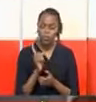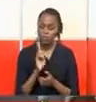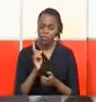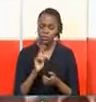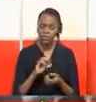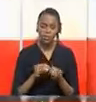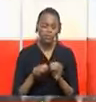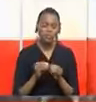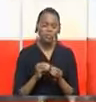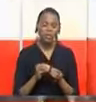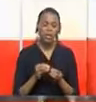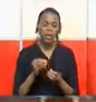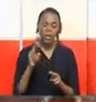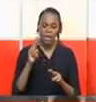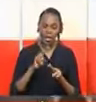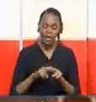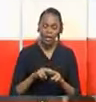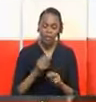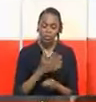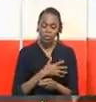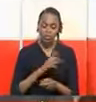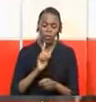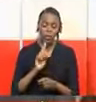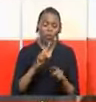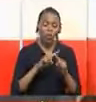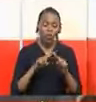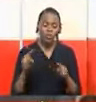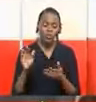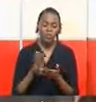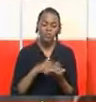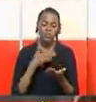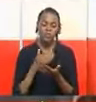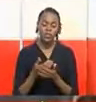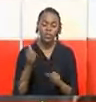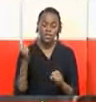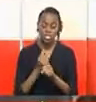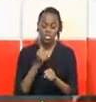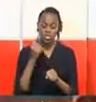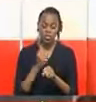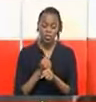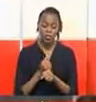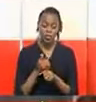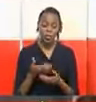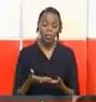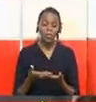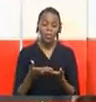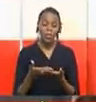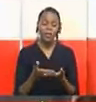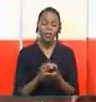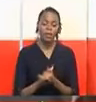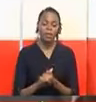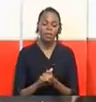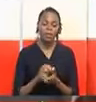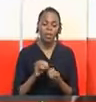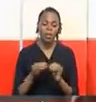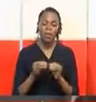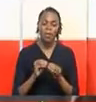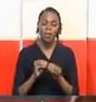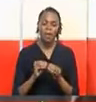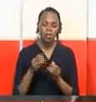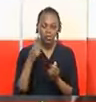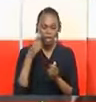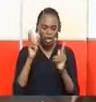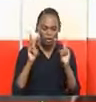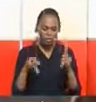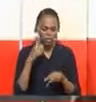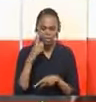throughout his life, but because of the amount of work he would put in behind the scenes.